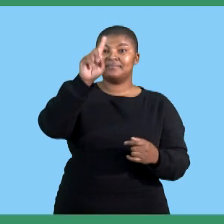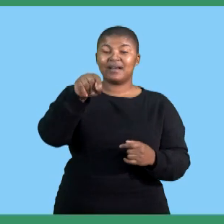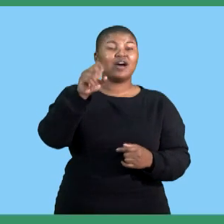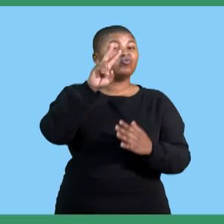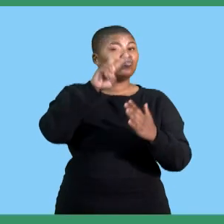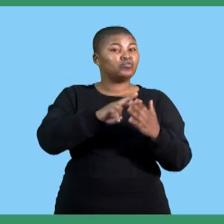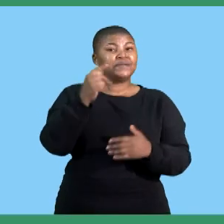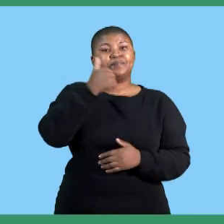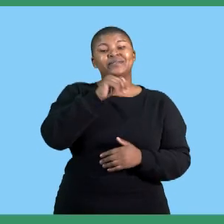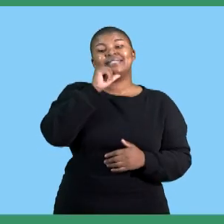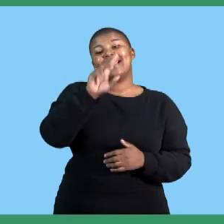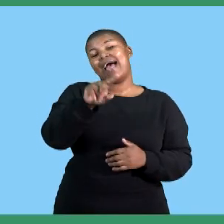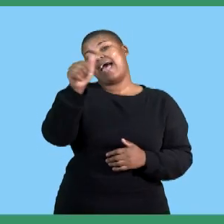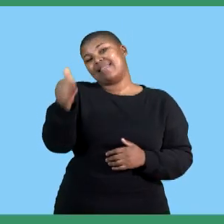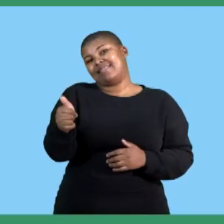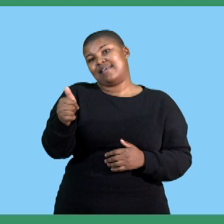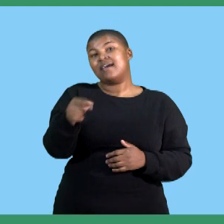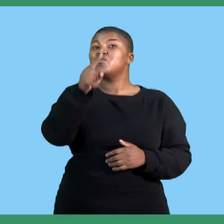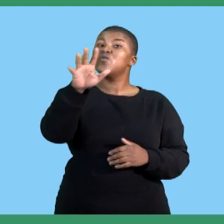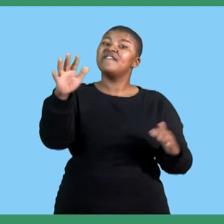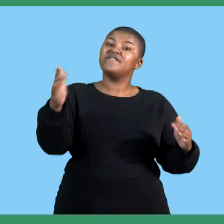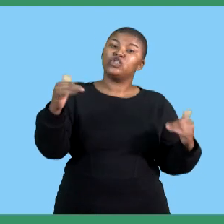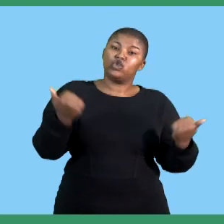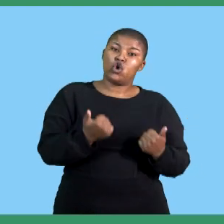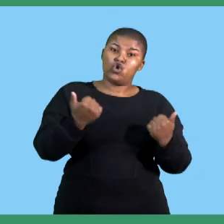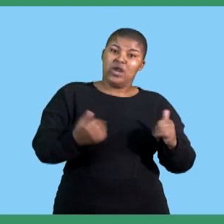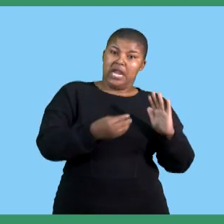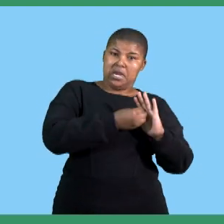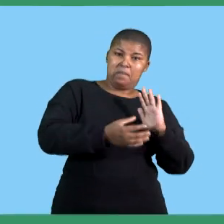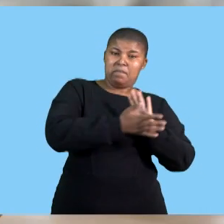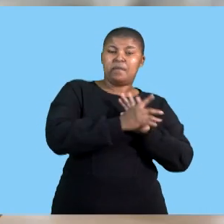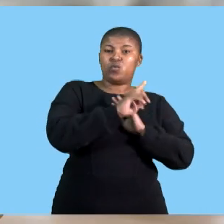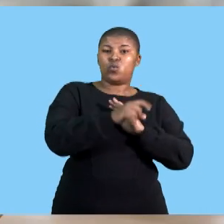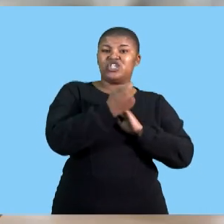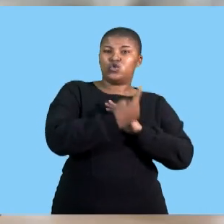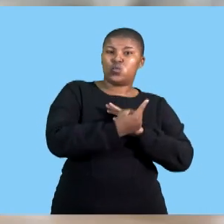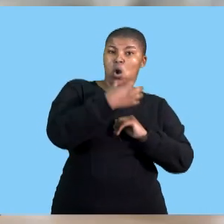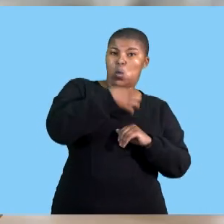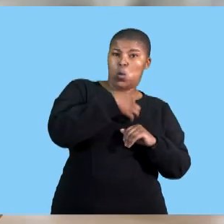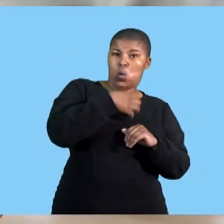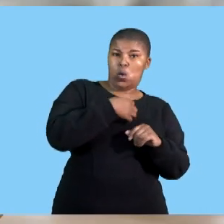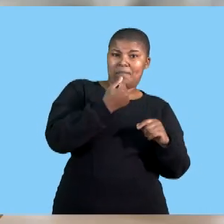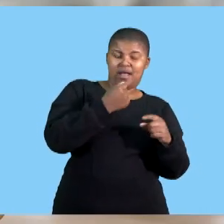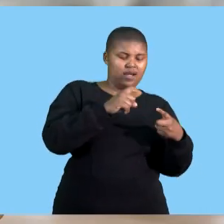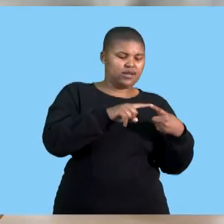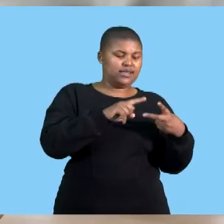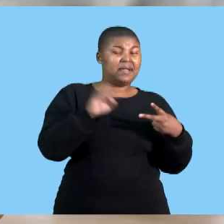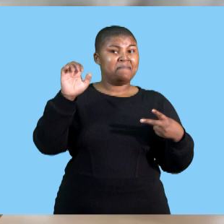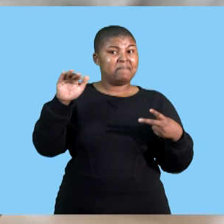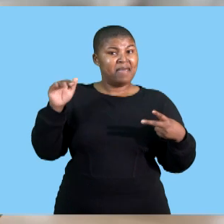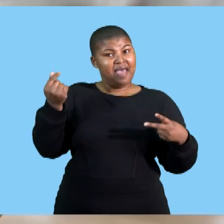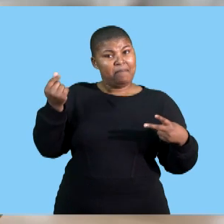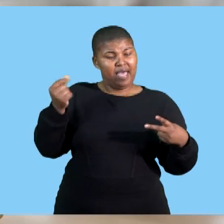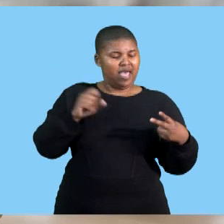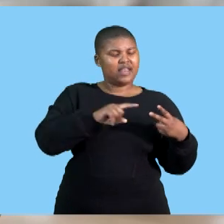other sources, meaning the ones that we have mentioned in question 1, which is own capital, bank overdraft, we must